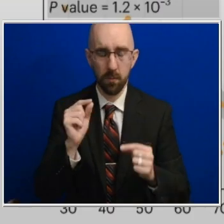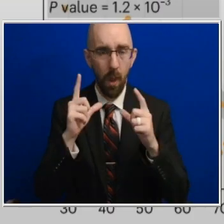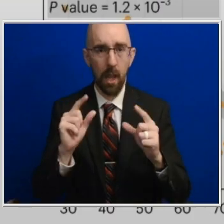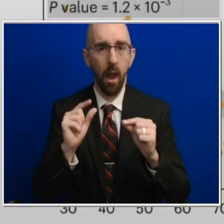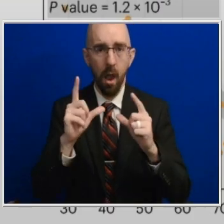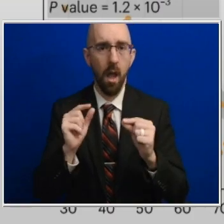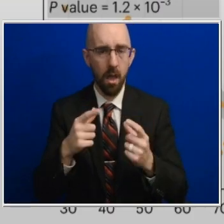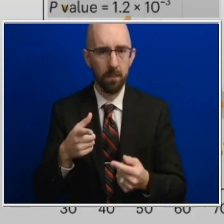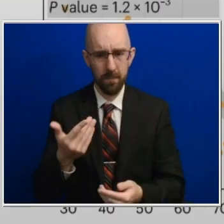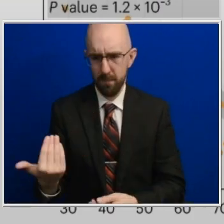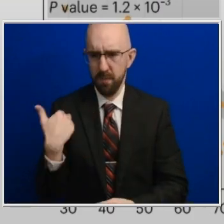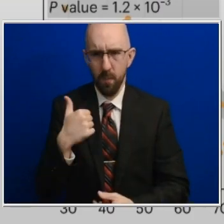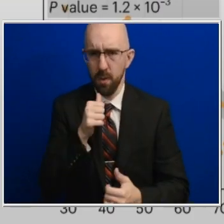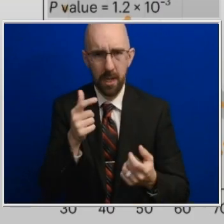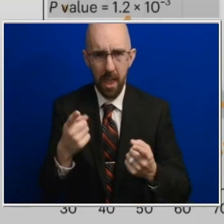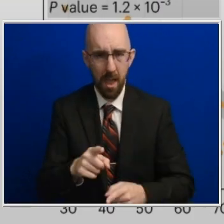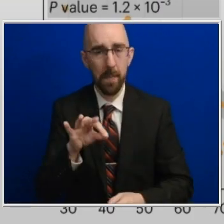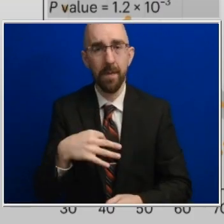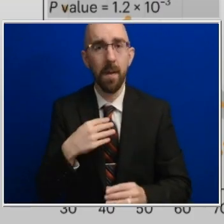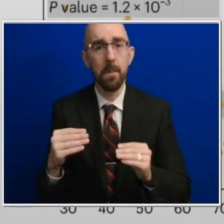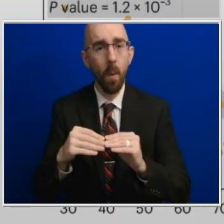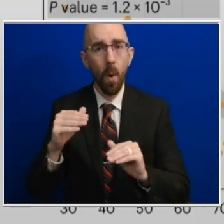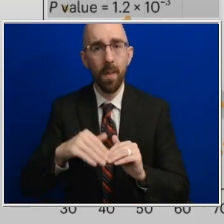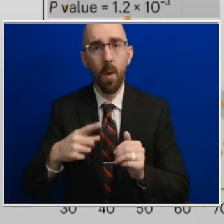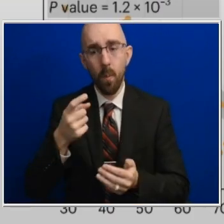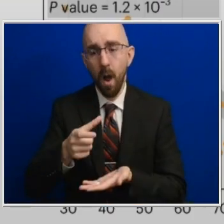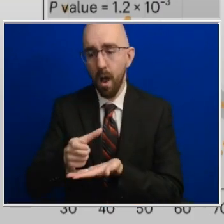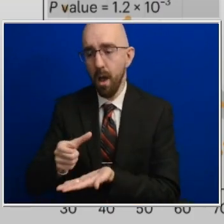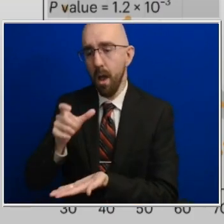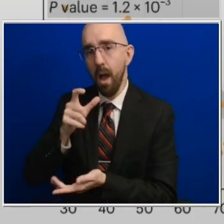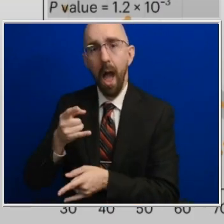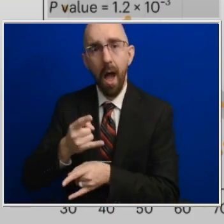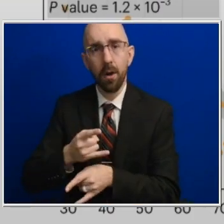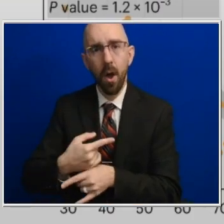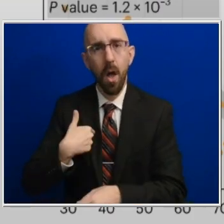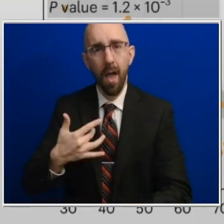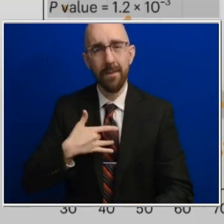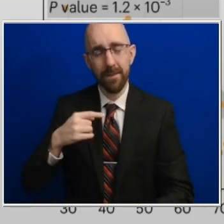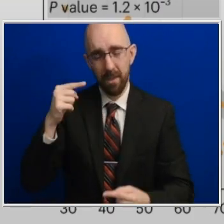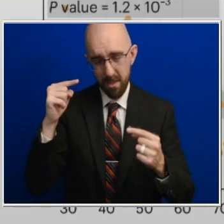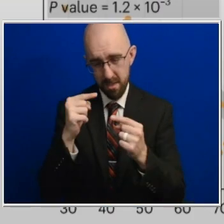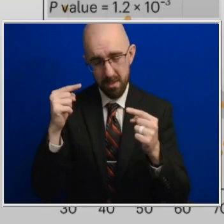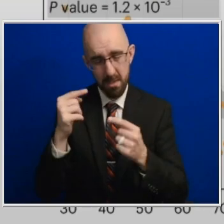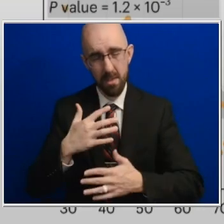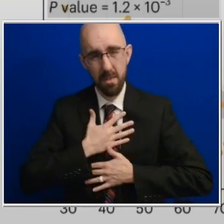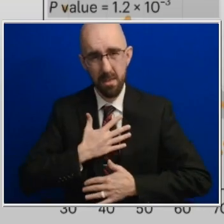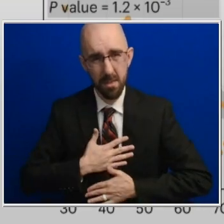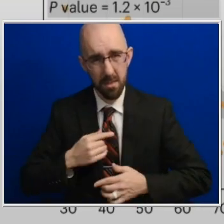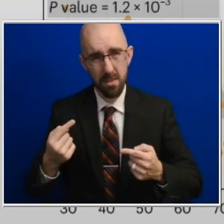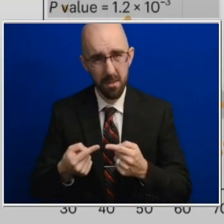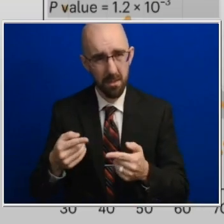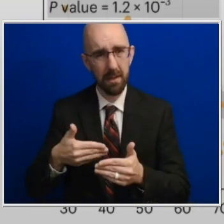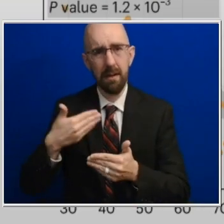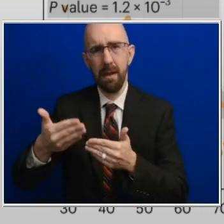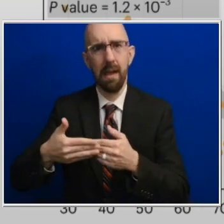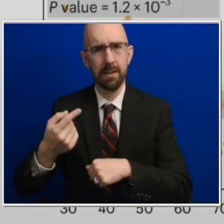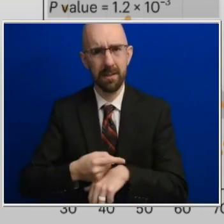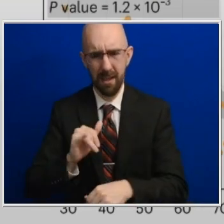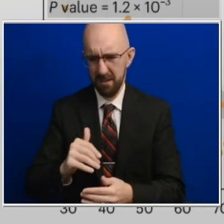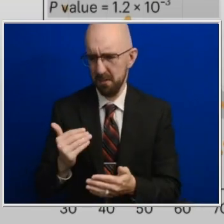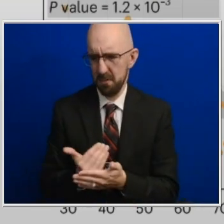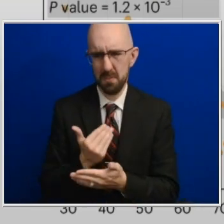if I drink more than one glass of alcohol, I'm going to feel it the next day. That never used to happen. Something's clearly